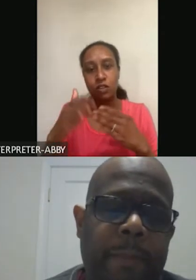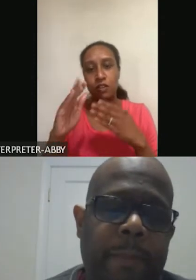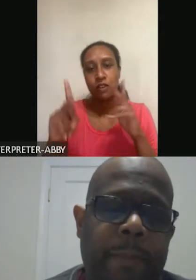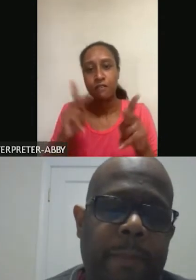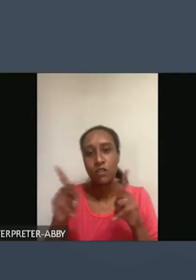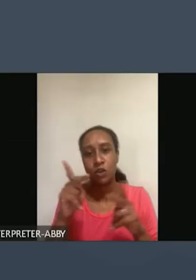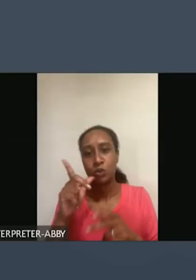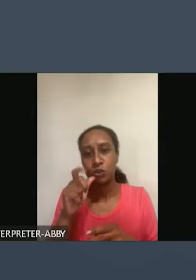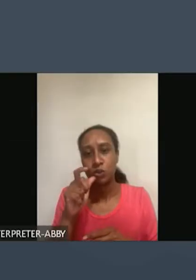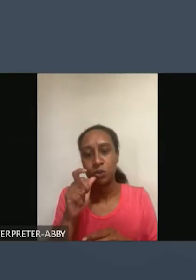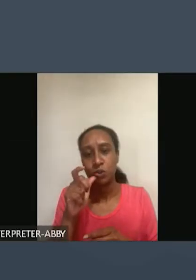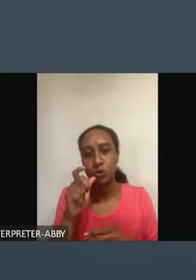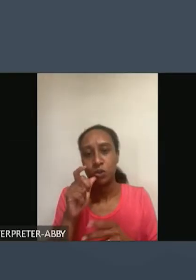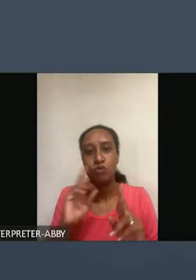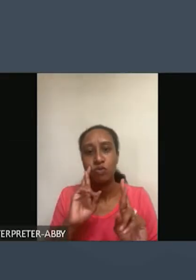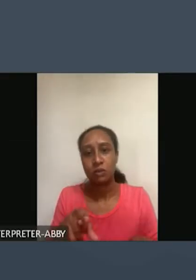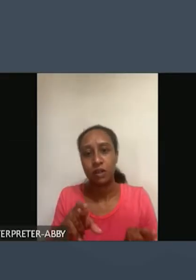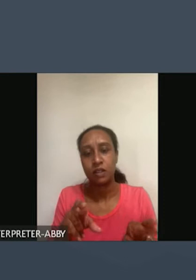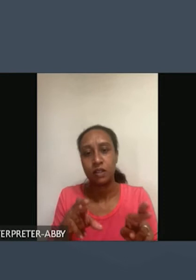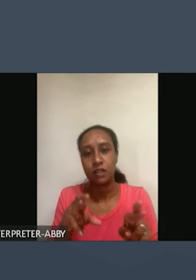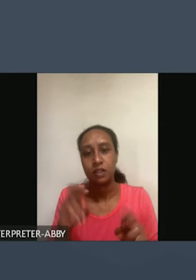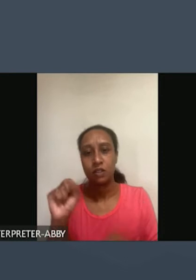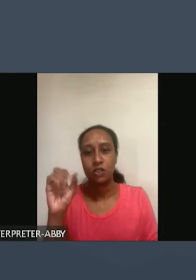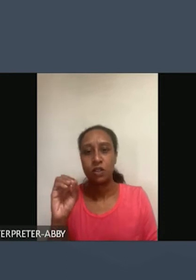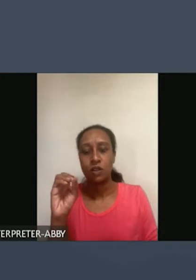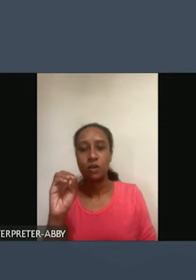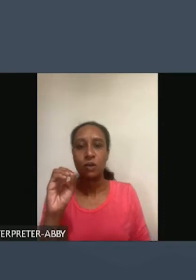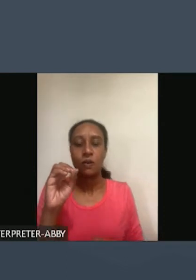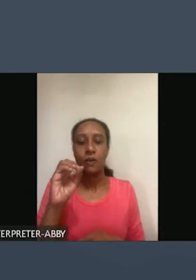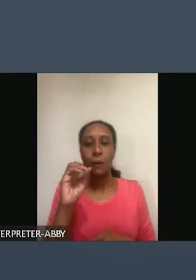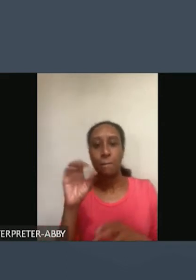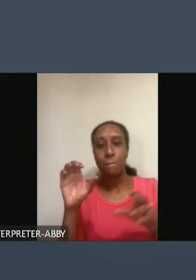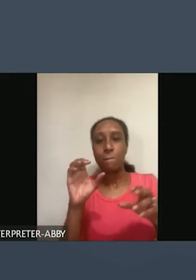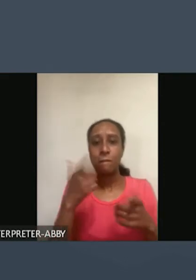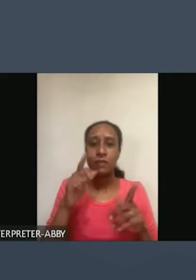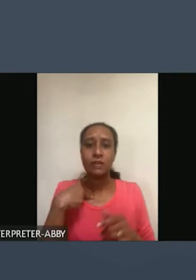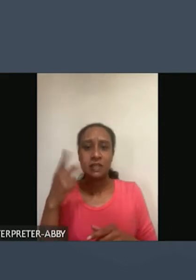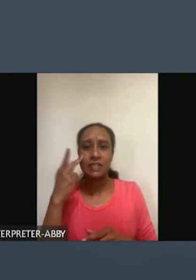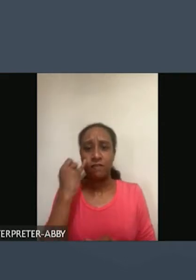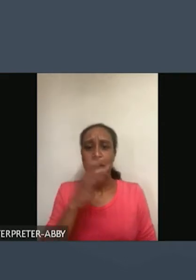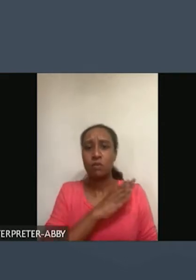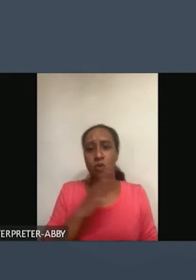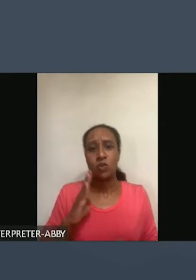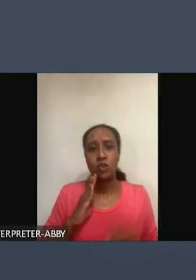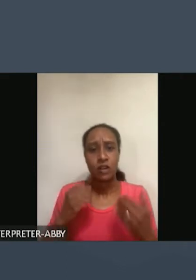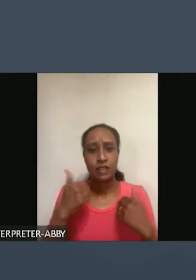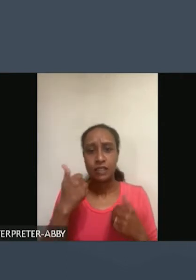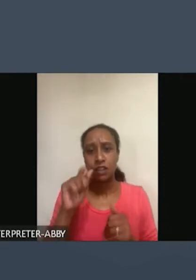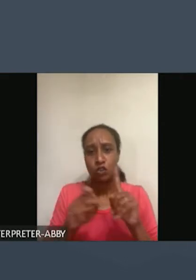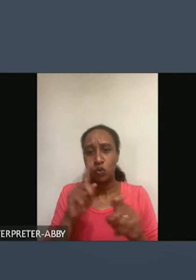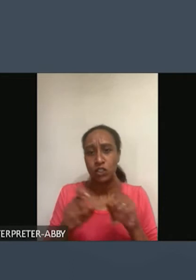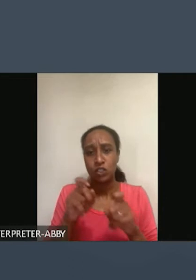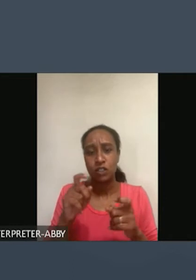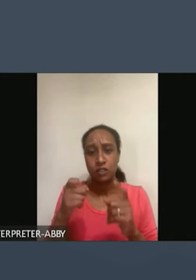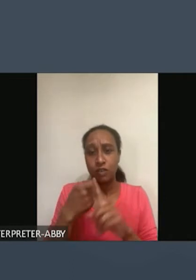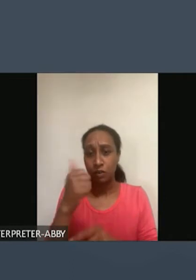who had actually responded. So let me see if the board has any questions of anyone at this time, and